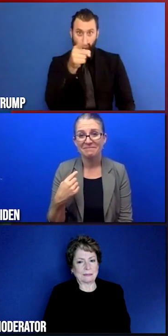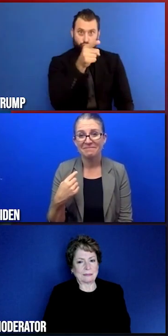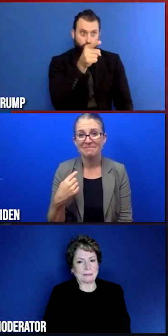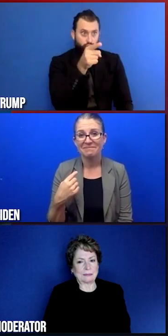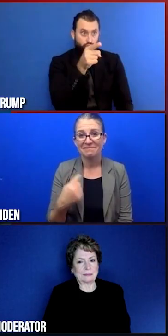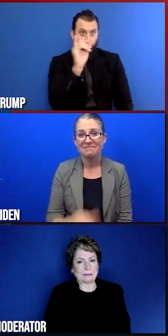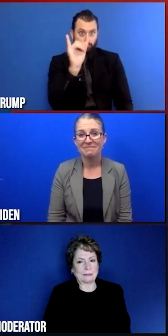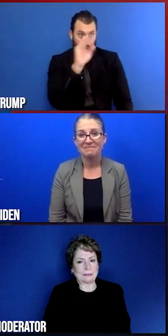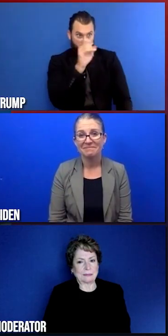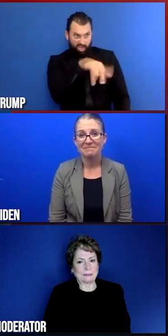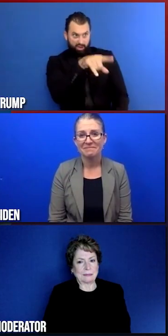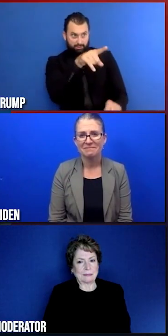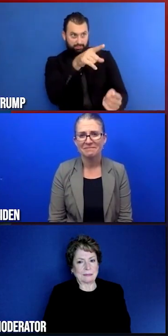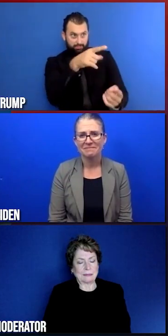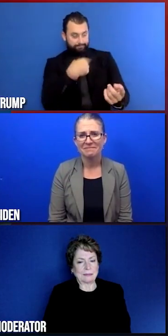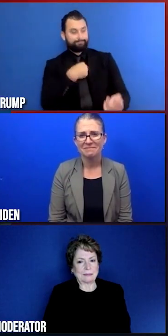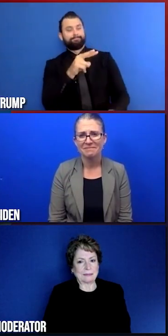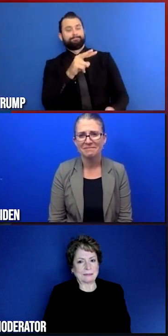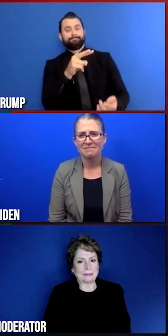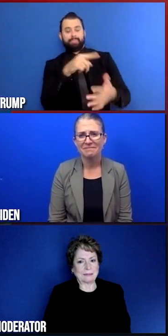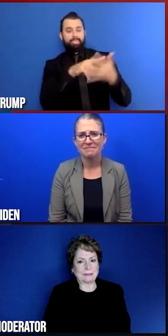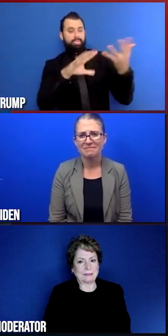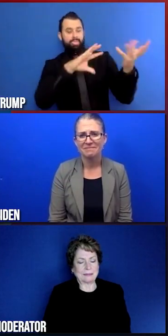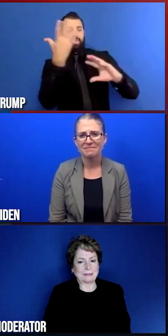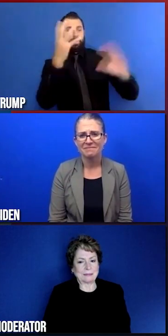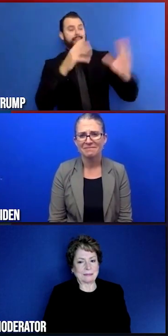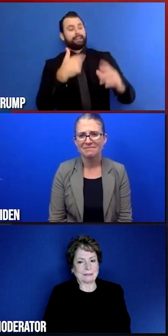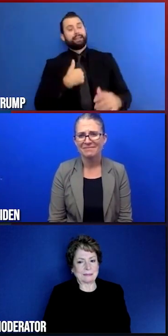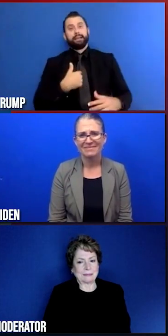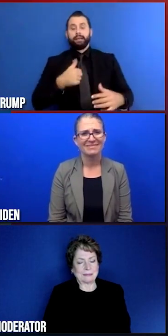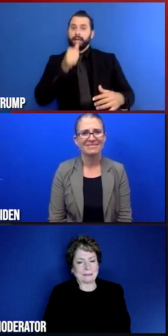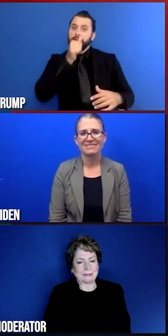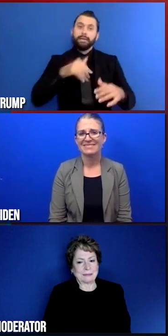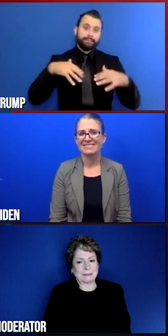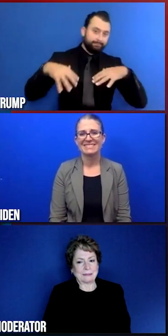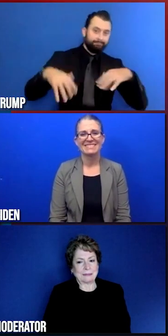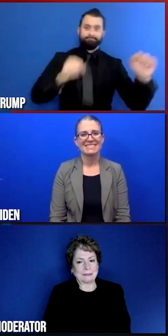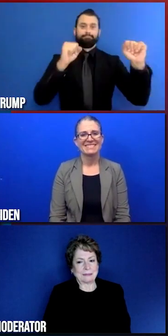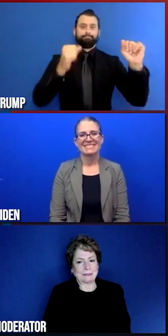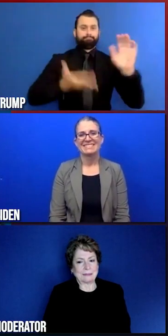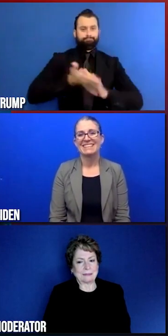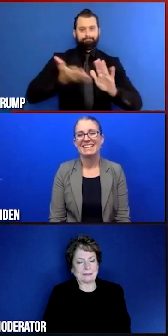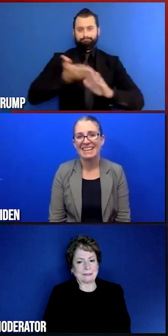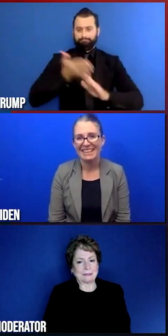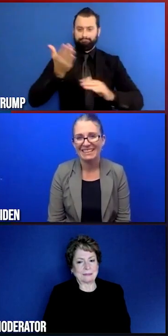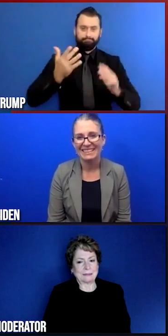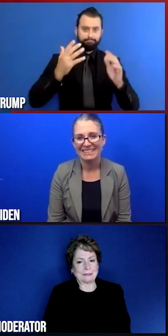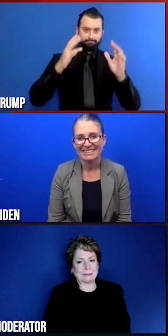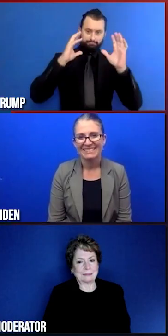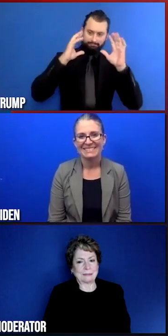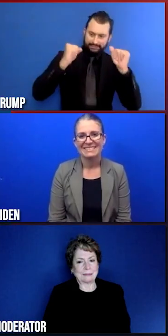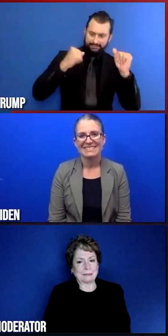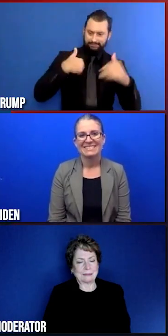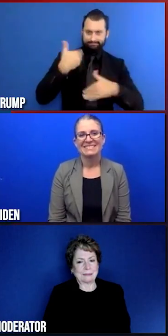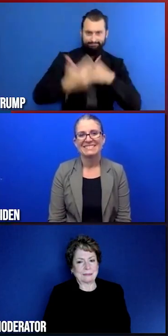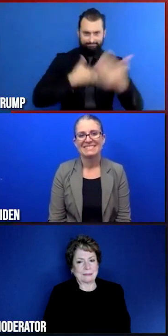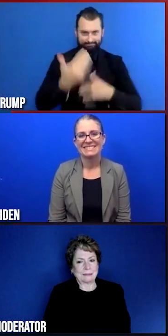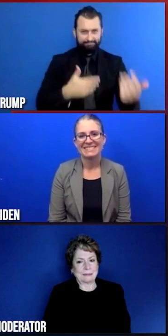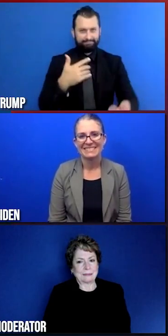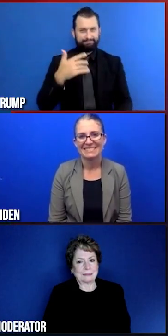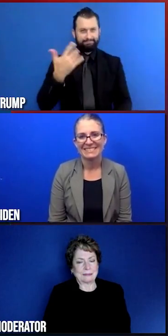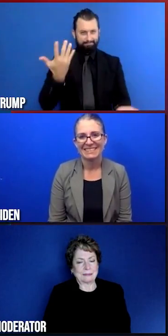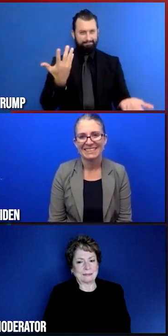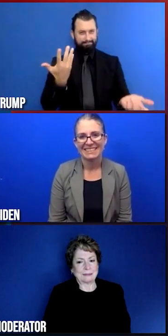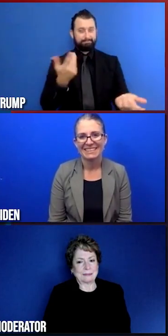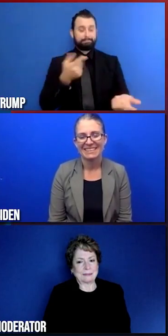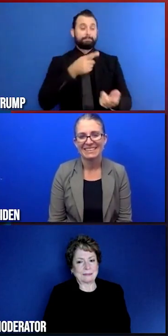good job, I would have never run. I would have never run. I ran because of you. I'm looking at you now. You're a politician. I ran because of you. All